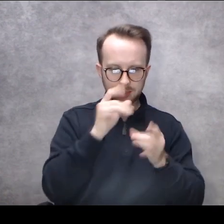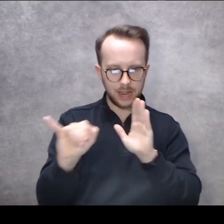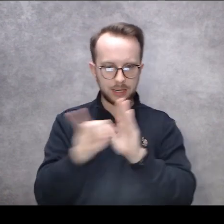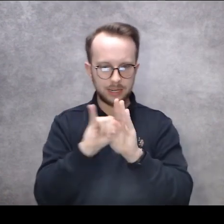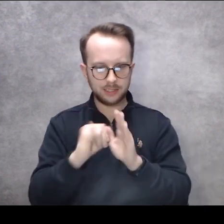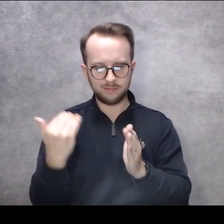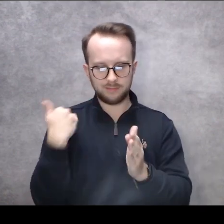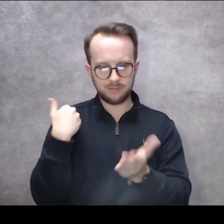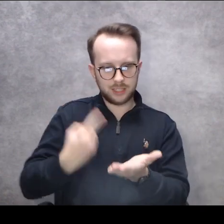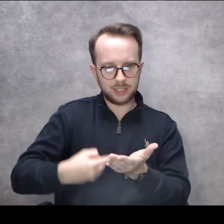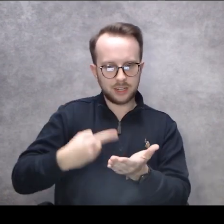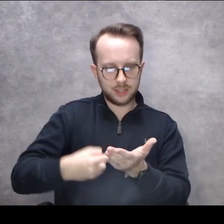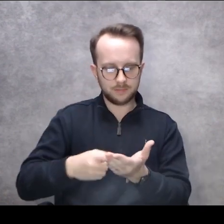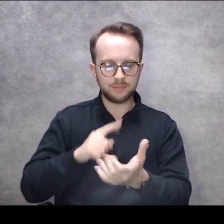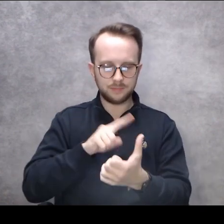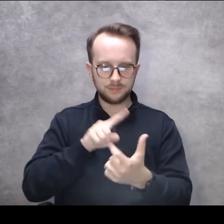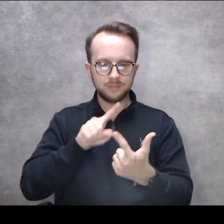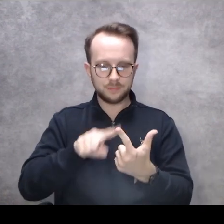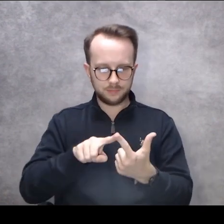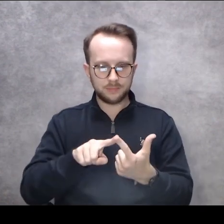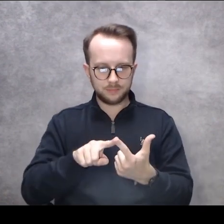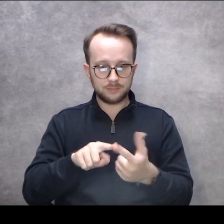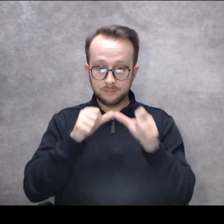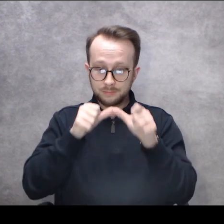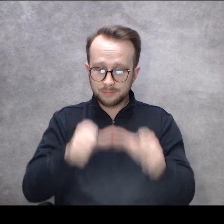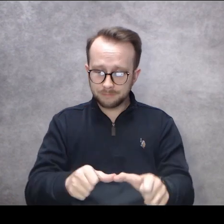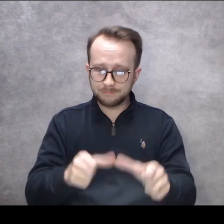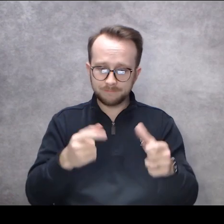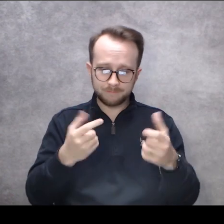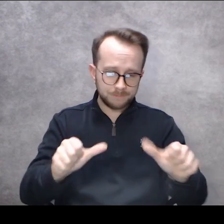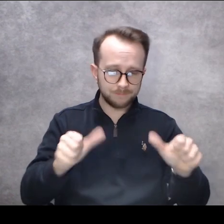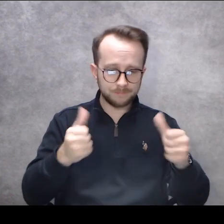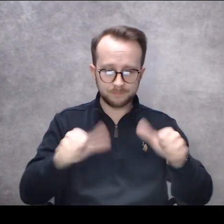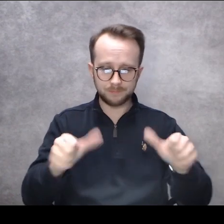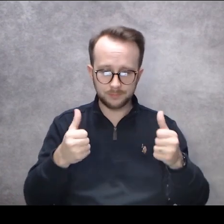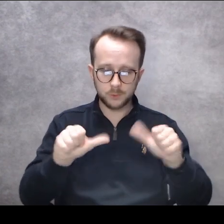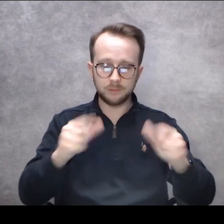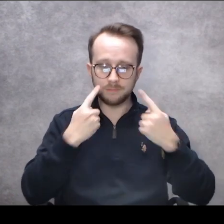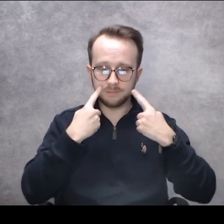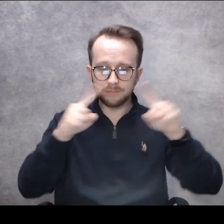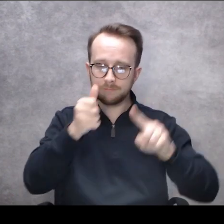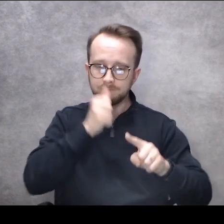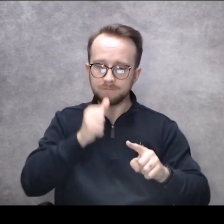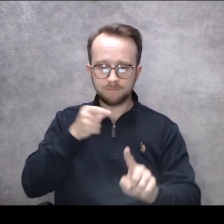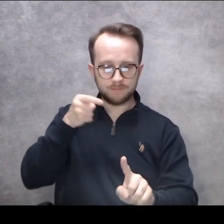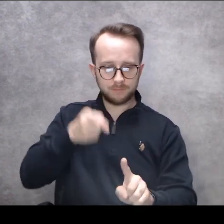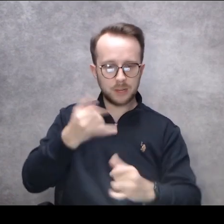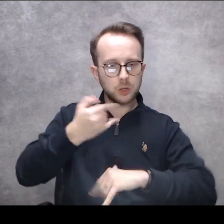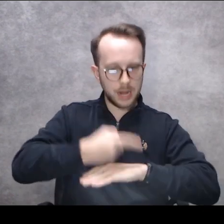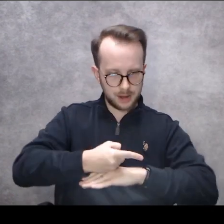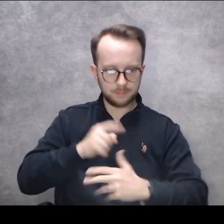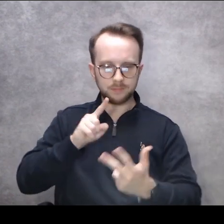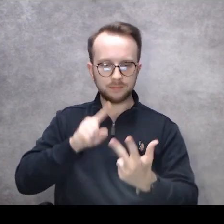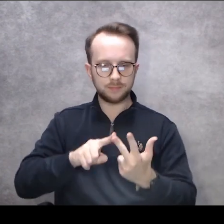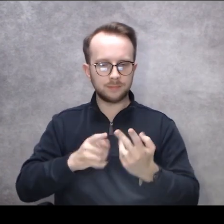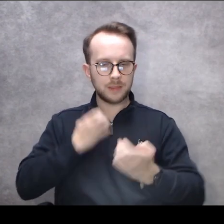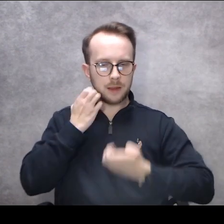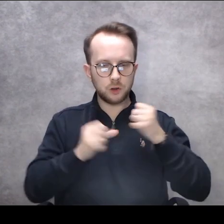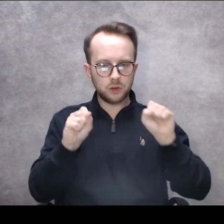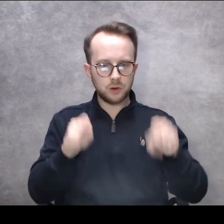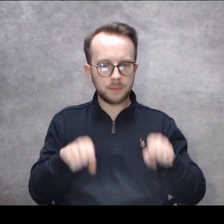video, sustaining effort and persistence, spotlighted today, and emotional capacity, which